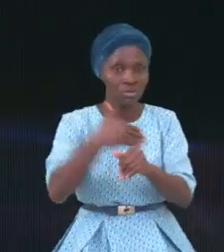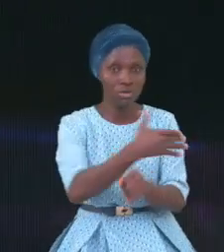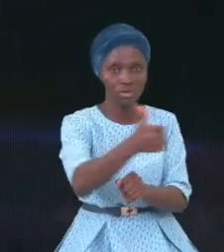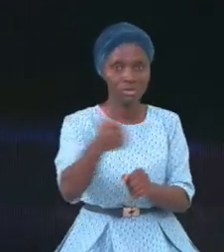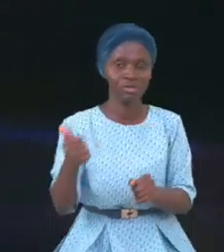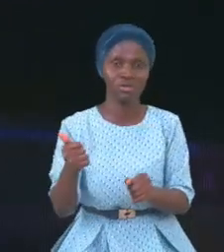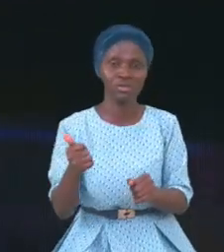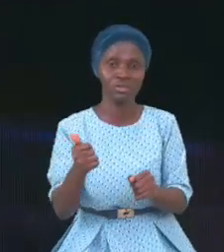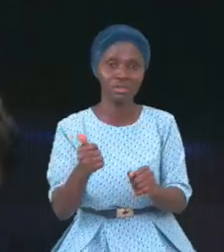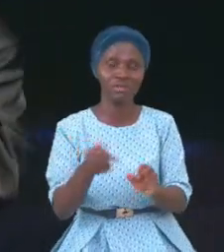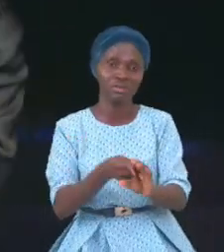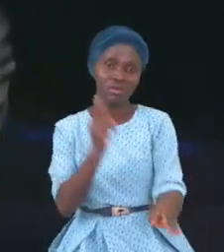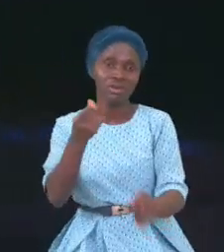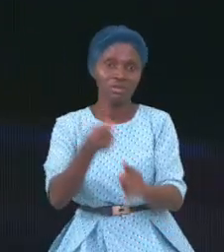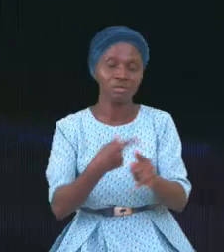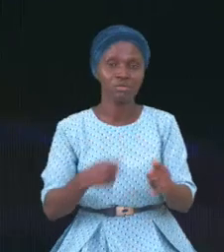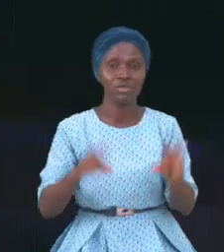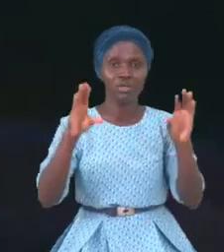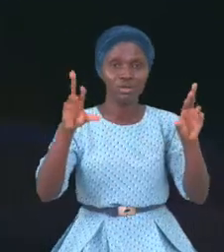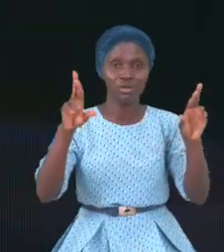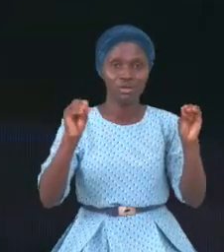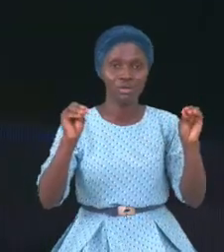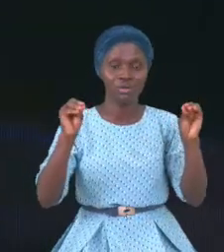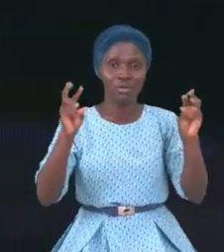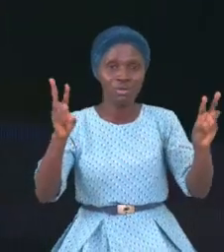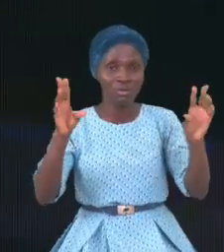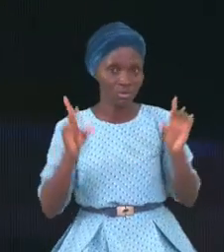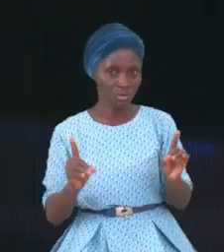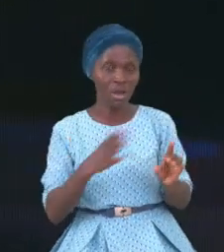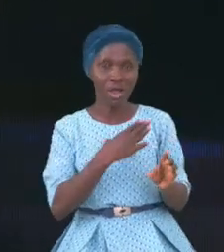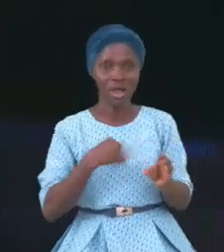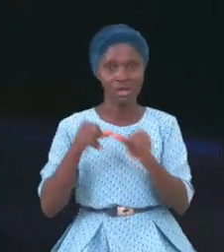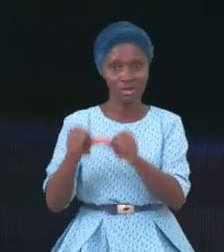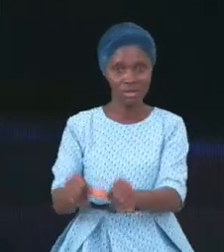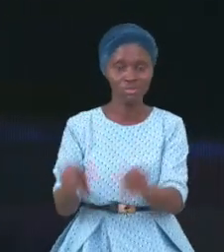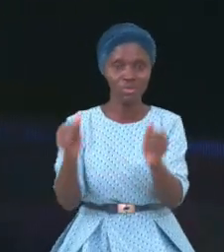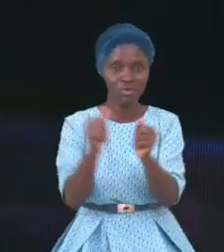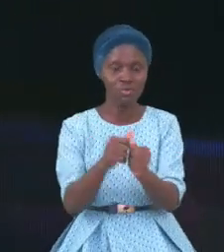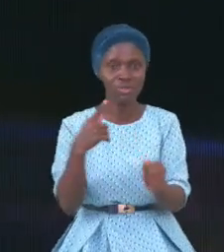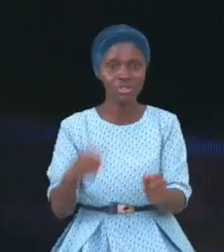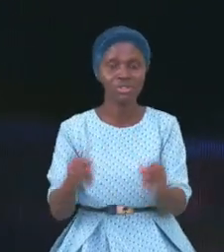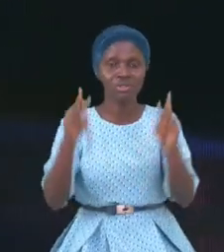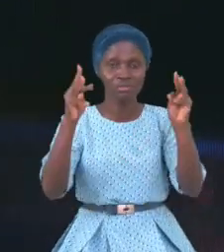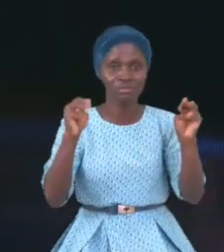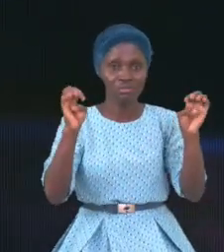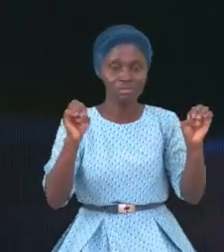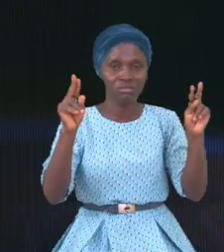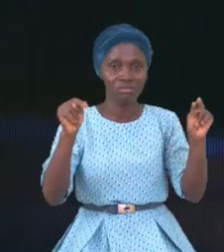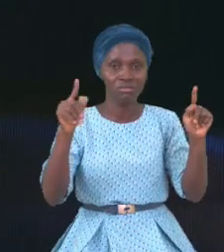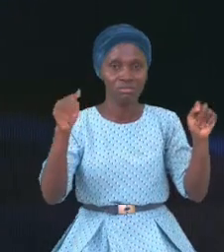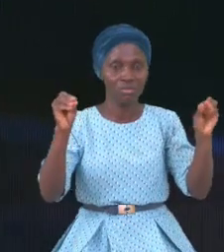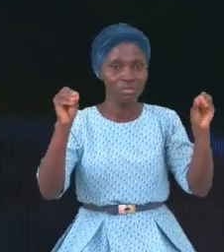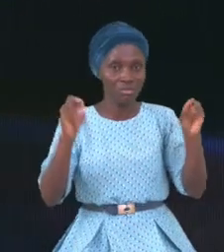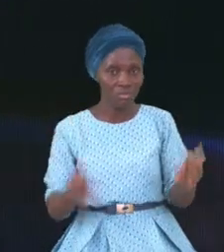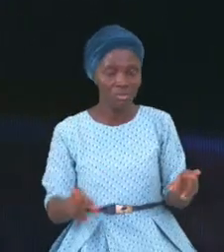that steadfastness, you'll be with the mentor. You'll be alone a lot of times, alone in prayer, alone